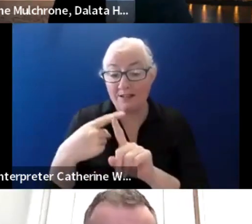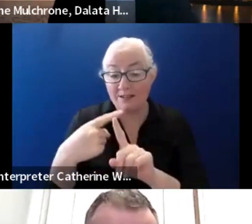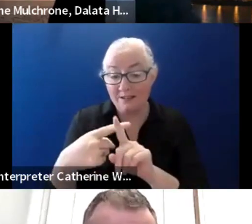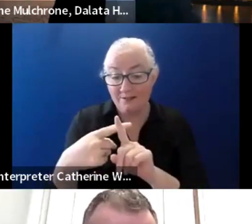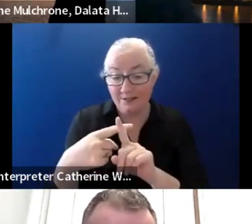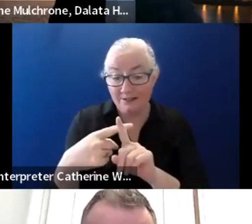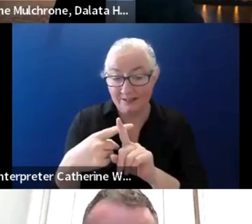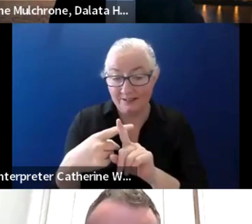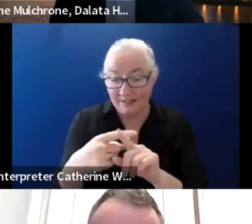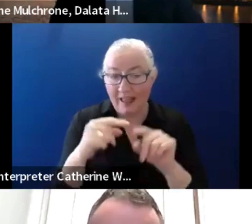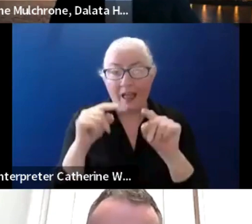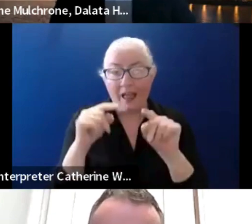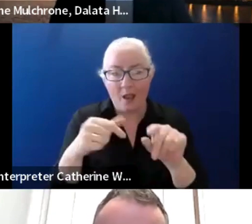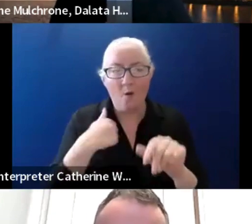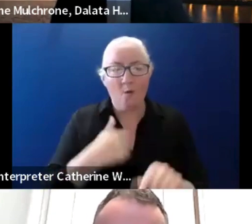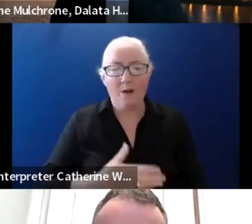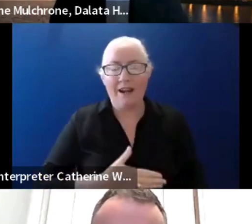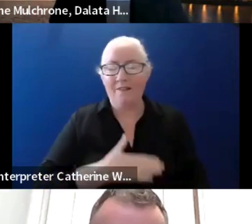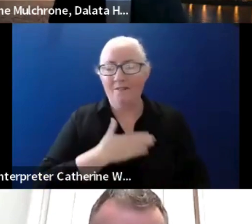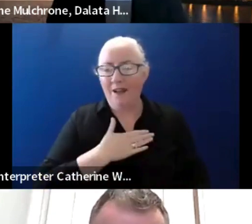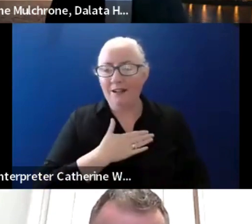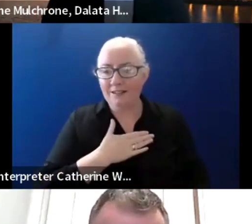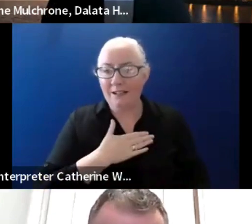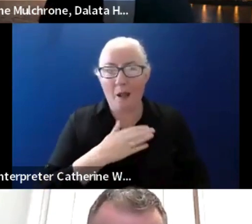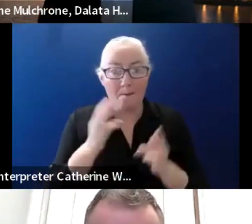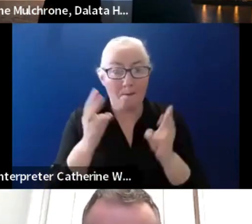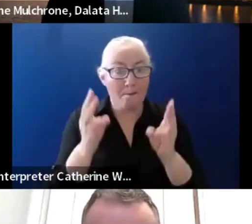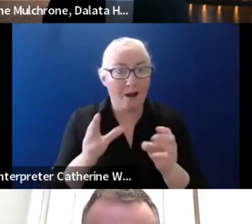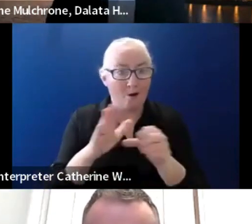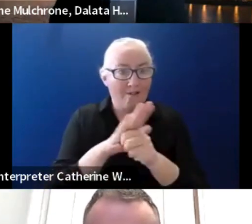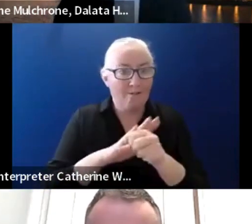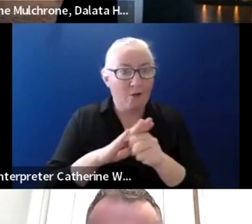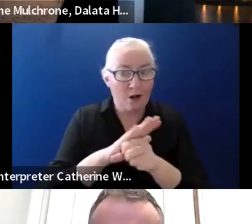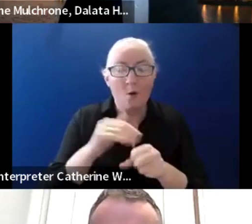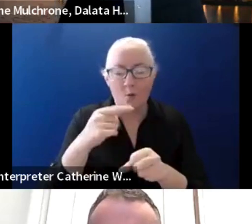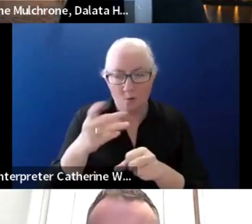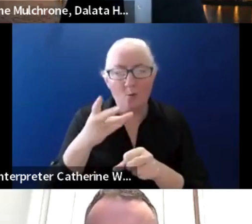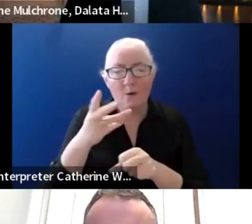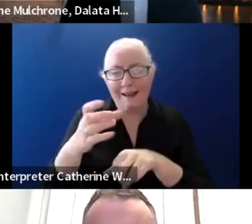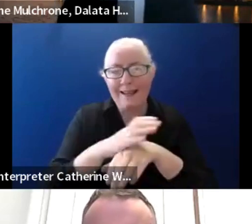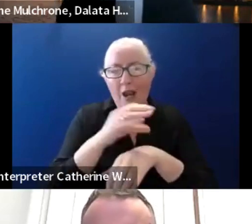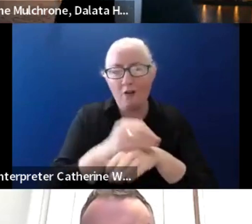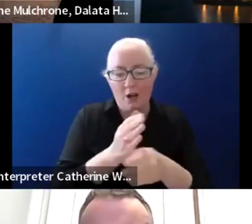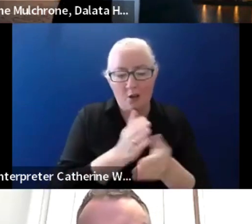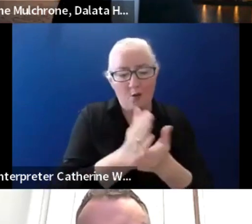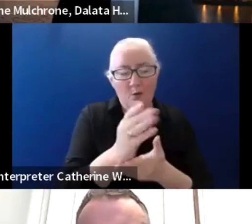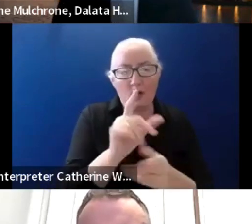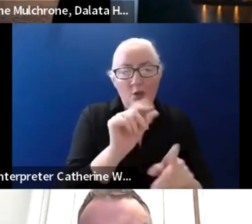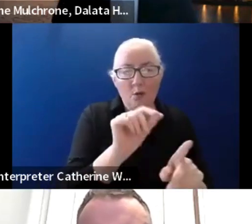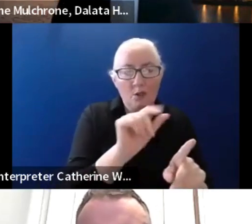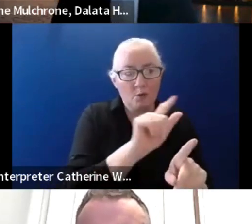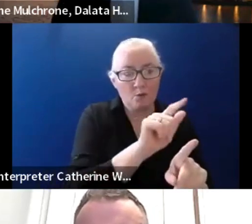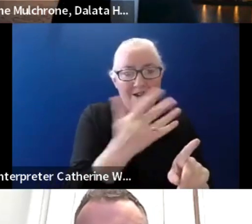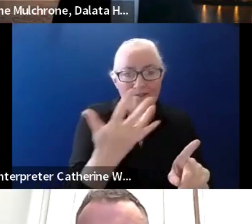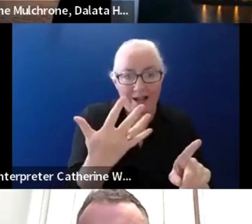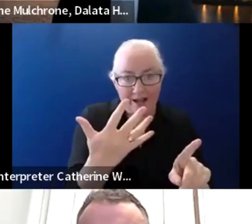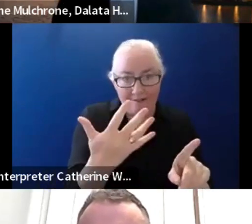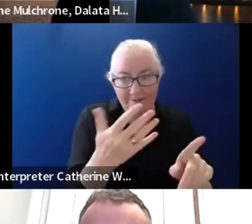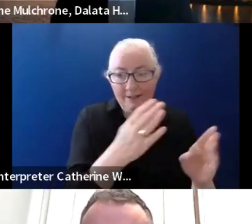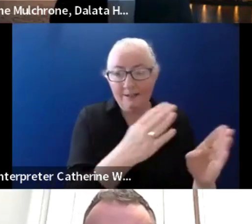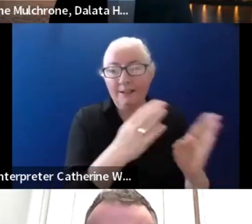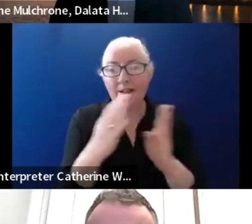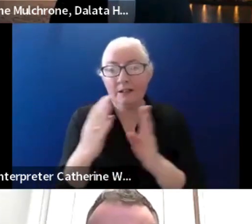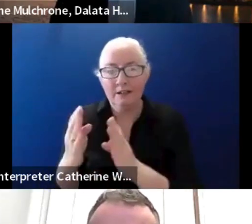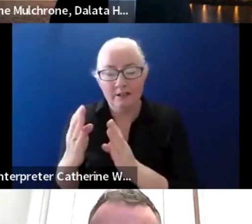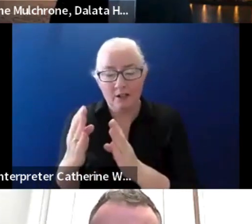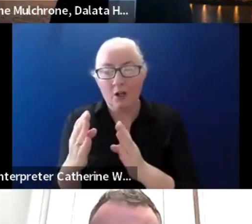was something that we kind of felt, look, that is really powerful, and it's something that we're going to continue to do in 2025. And I think,